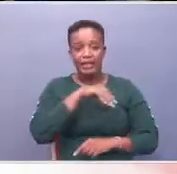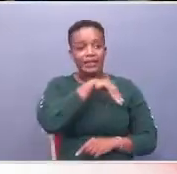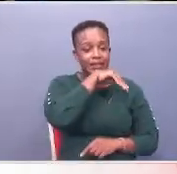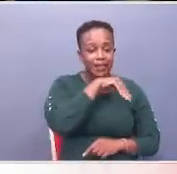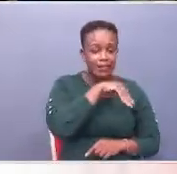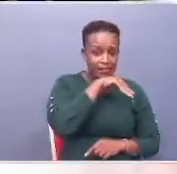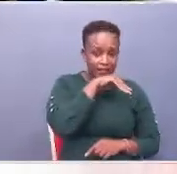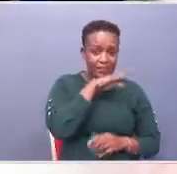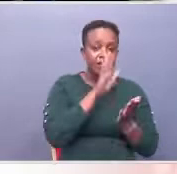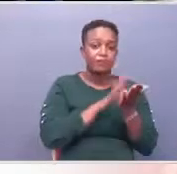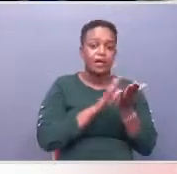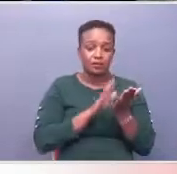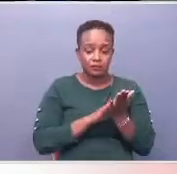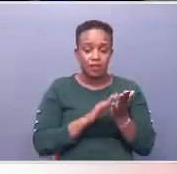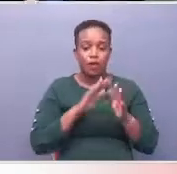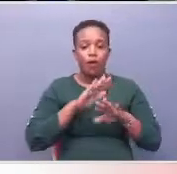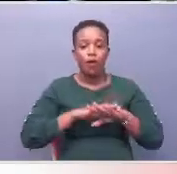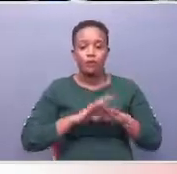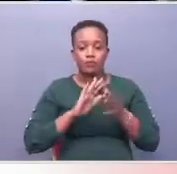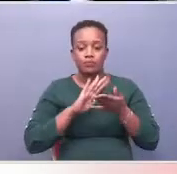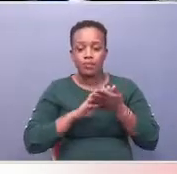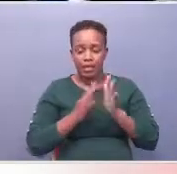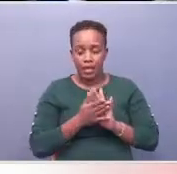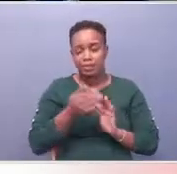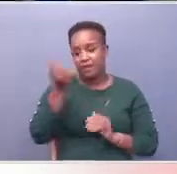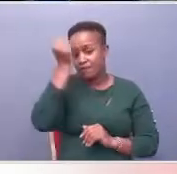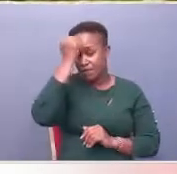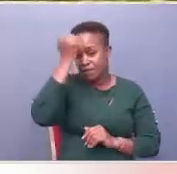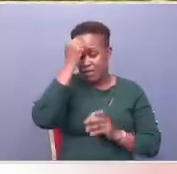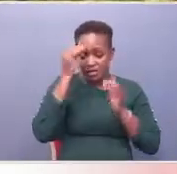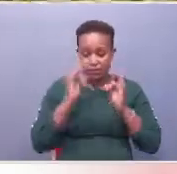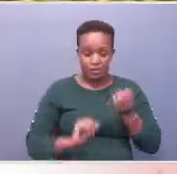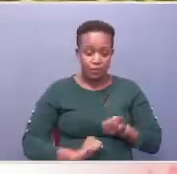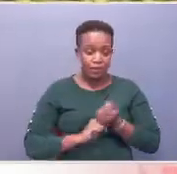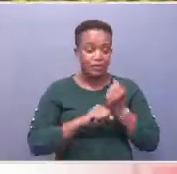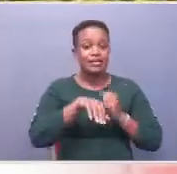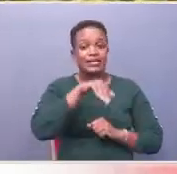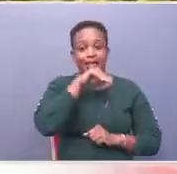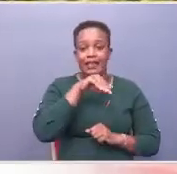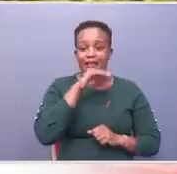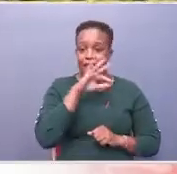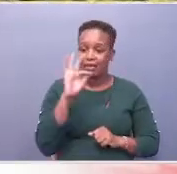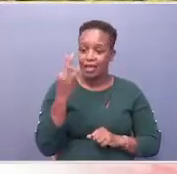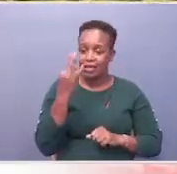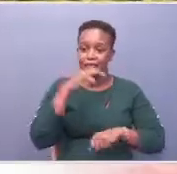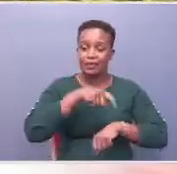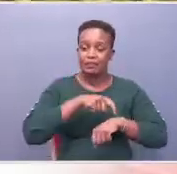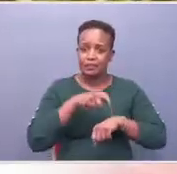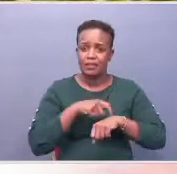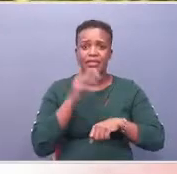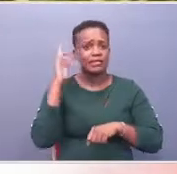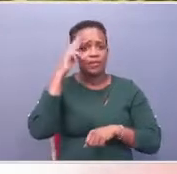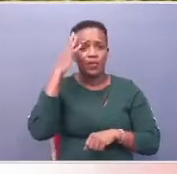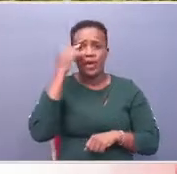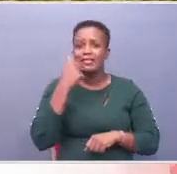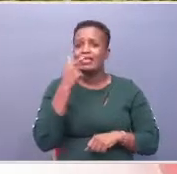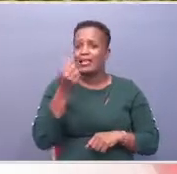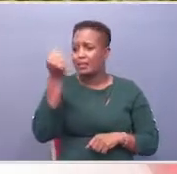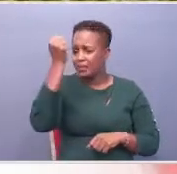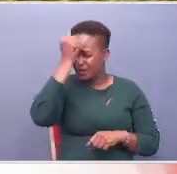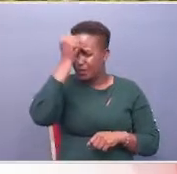for his remarks on being a fool. Should he support Odinga for the third time? The reason I kept on saying I'd be a big fool is because I